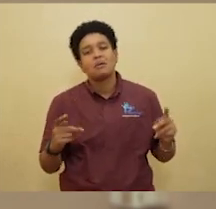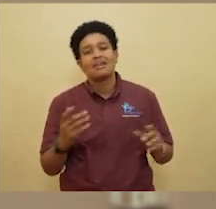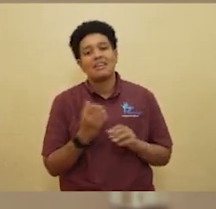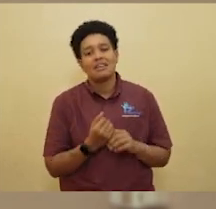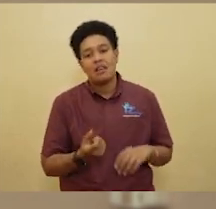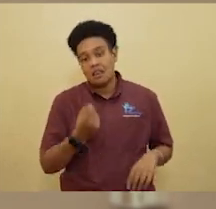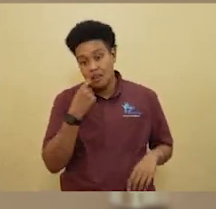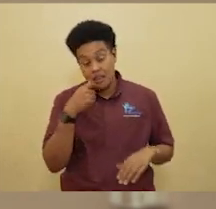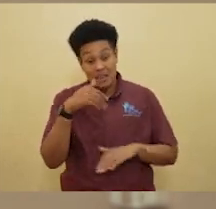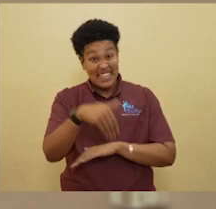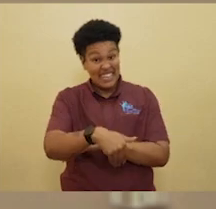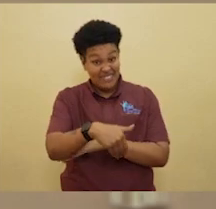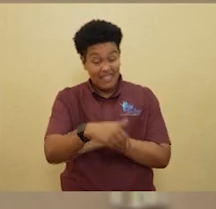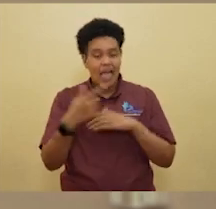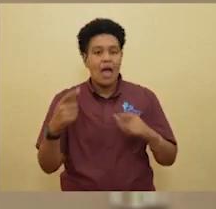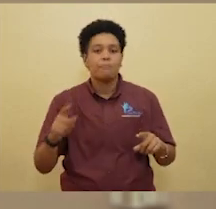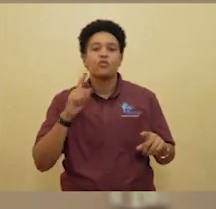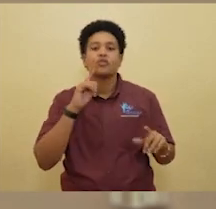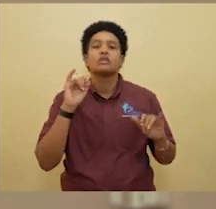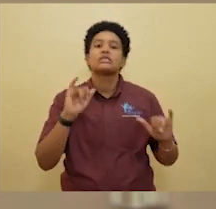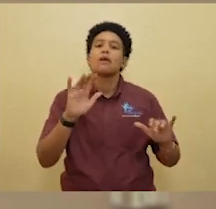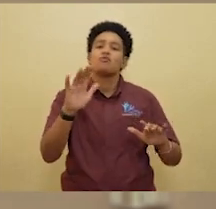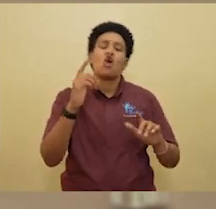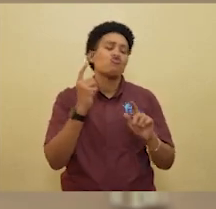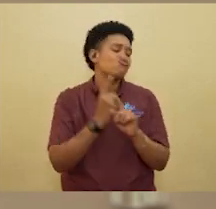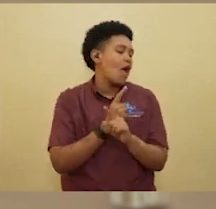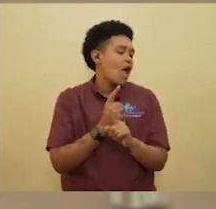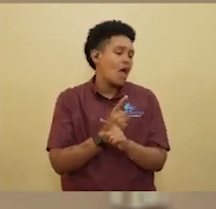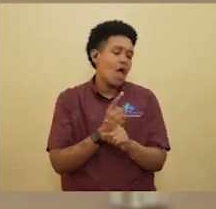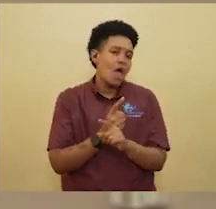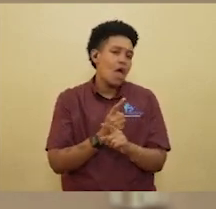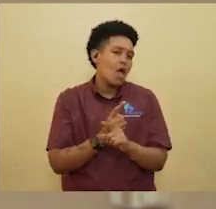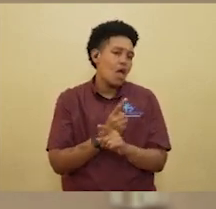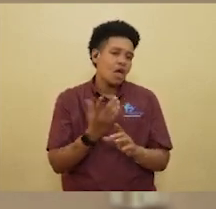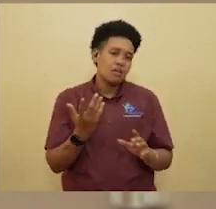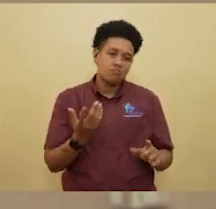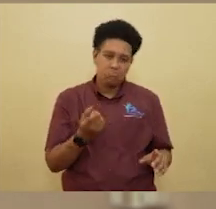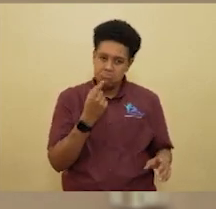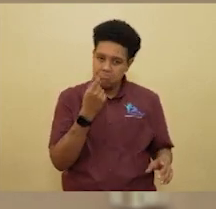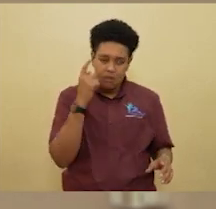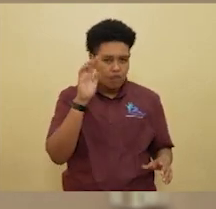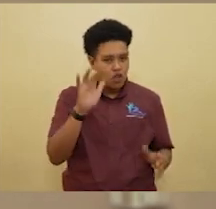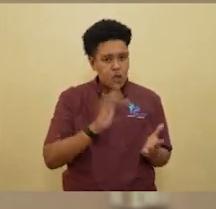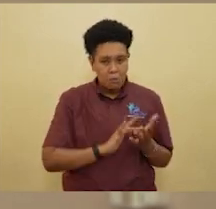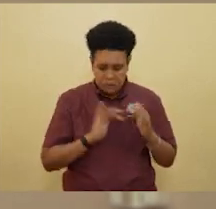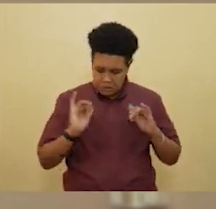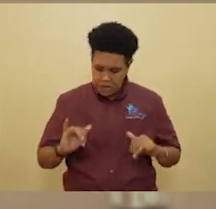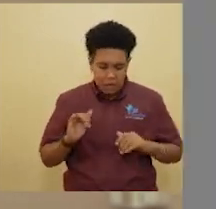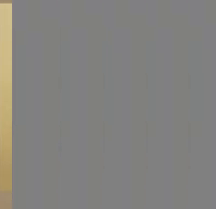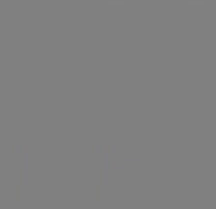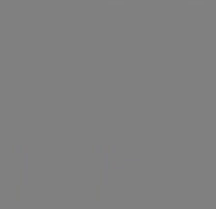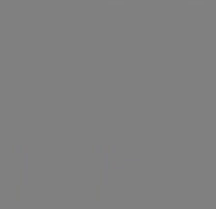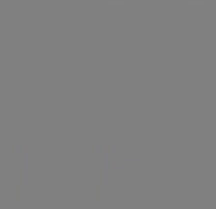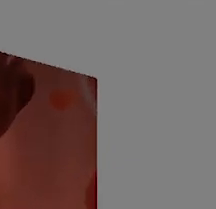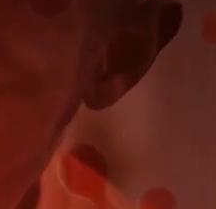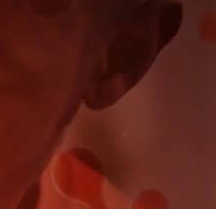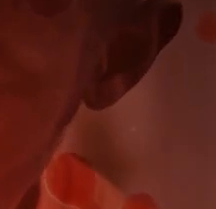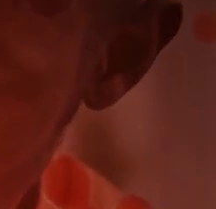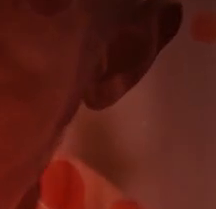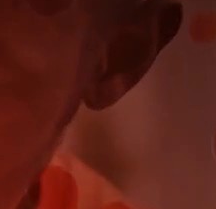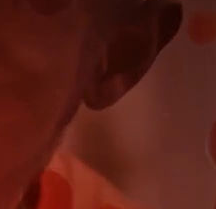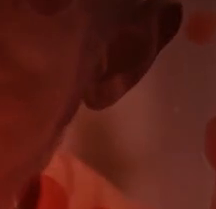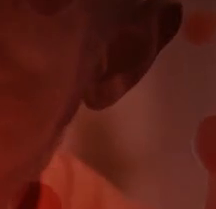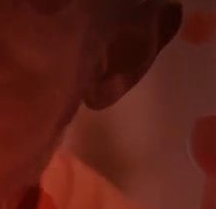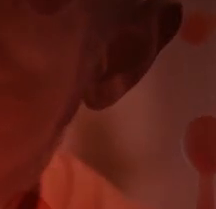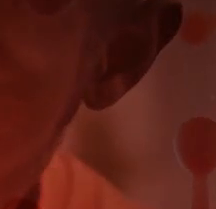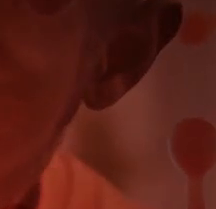take it in the evening. So stick to your regular regime for your medications, and keep your appointment